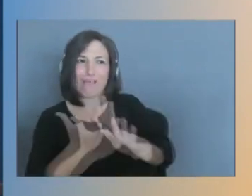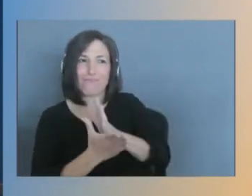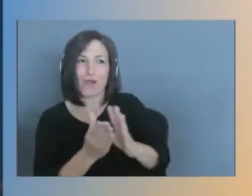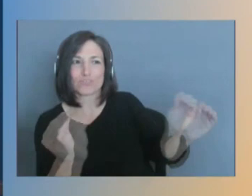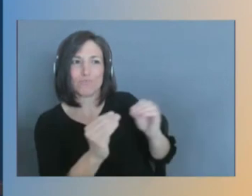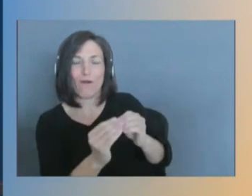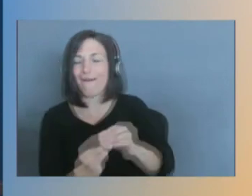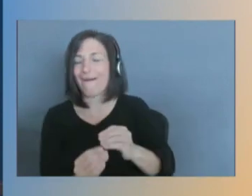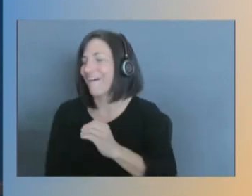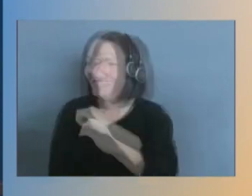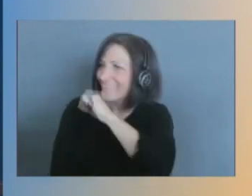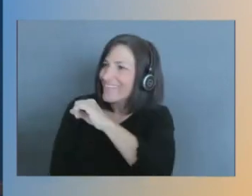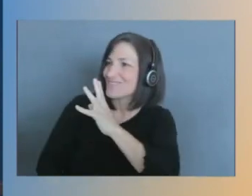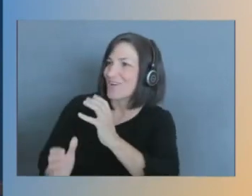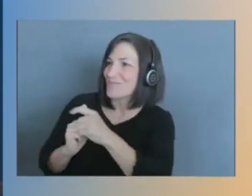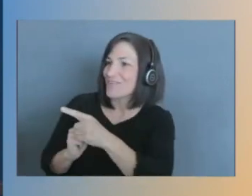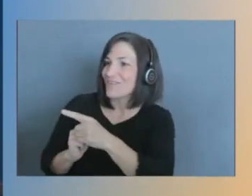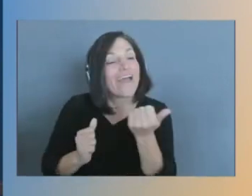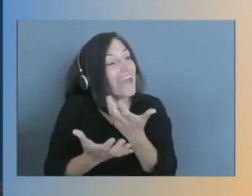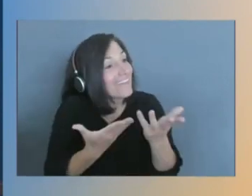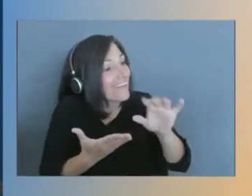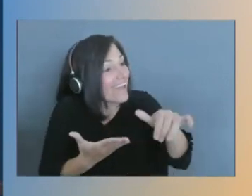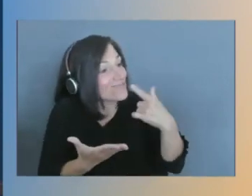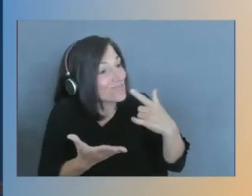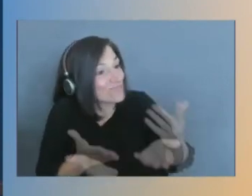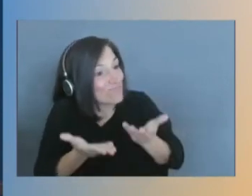cool things that we should talk about here? I think that